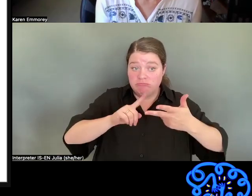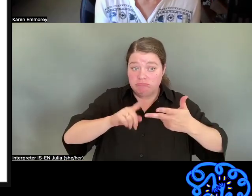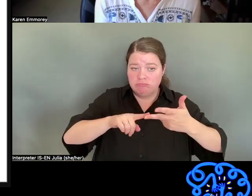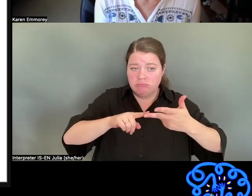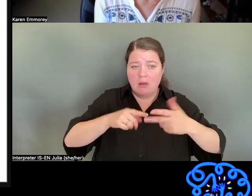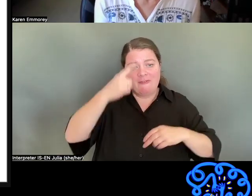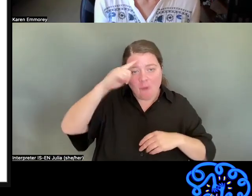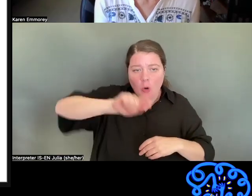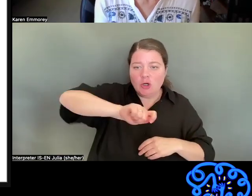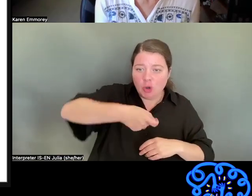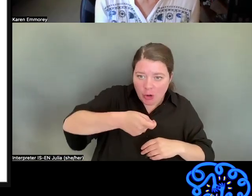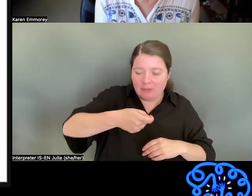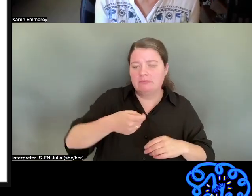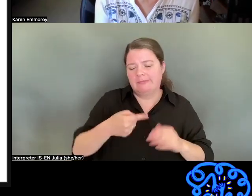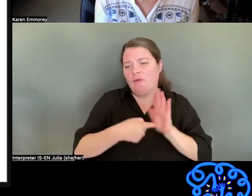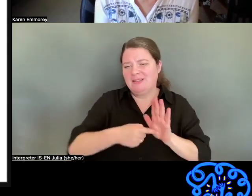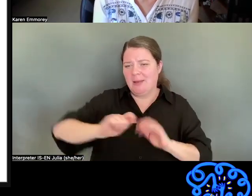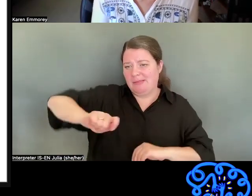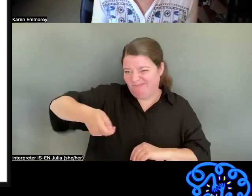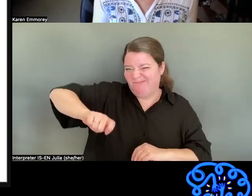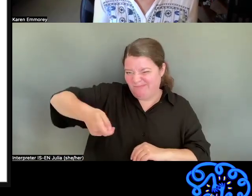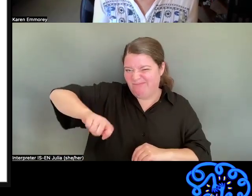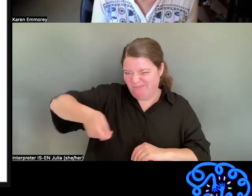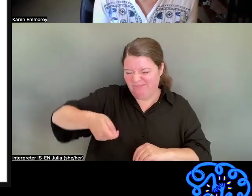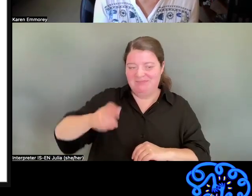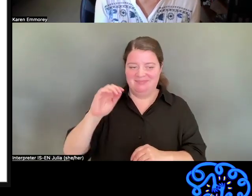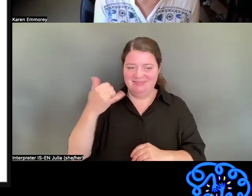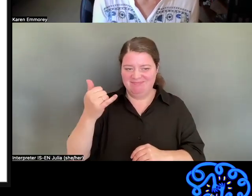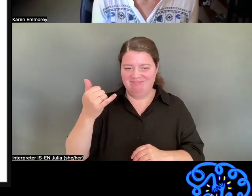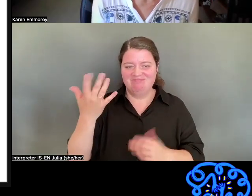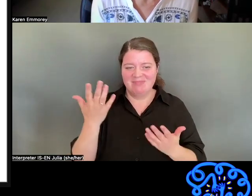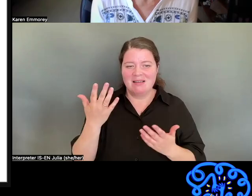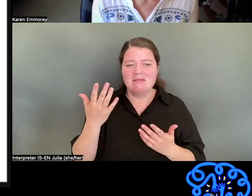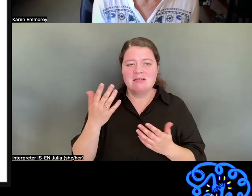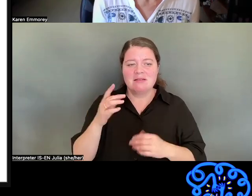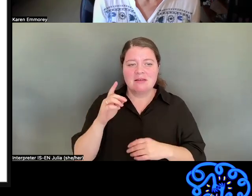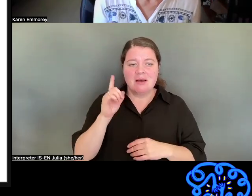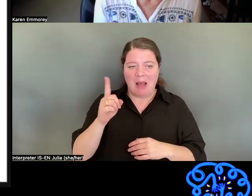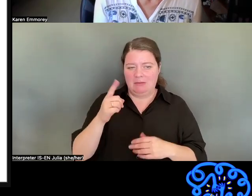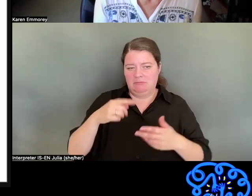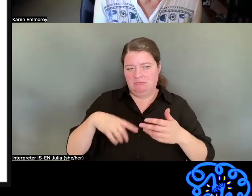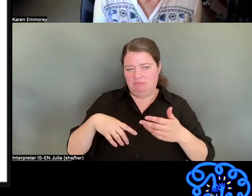screwdriver, for example, we get, but not taxonomic is pretty unusual.